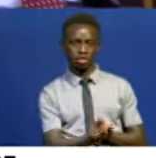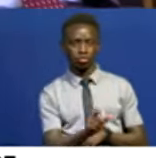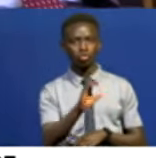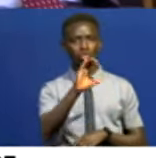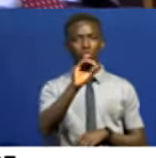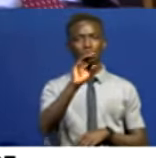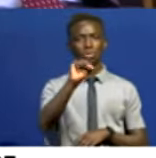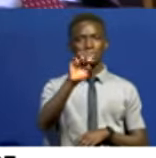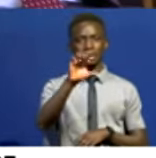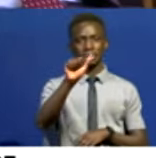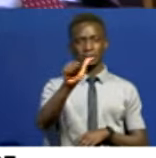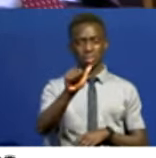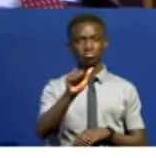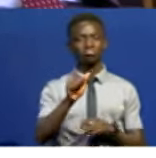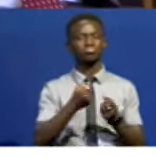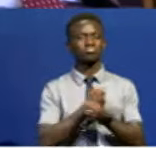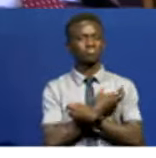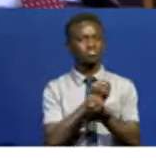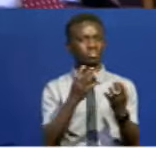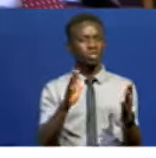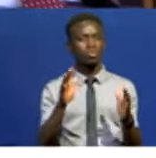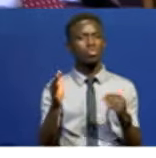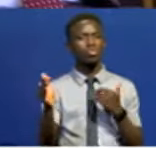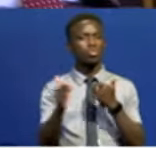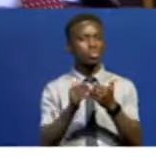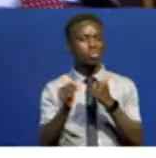almost 50% of the region's market.